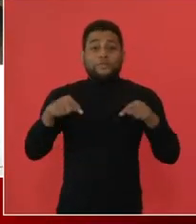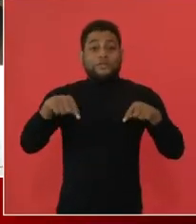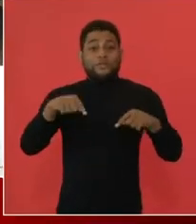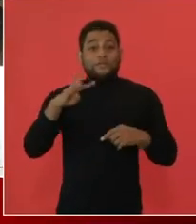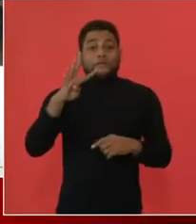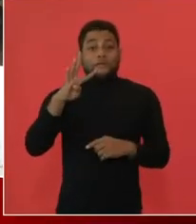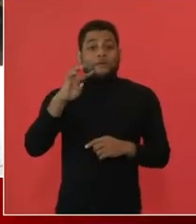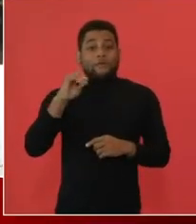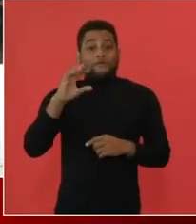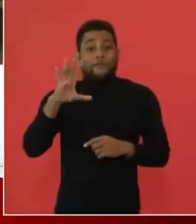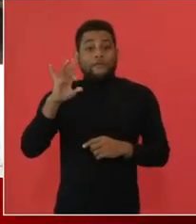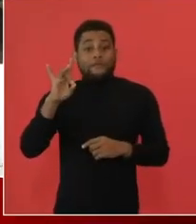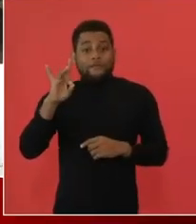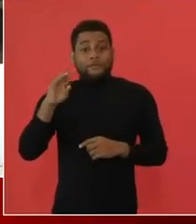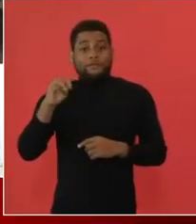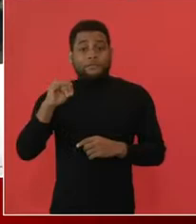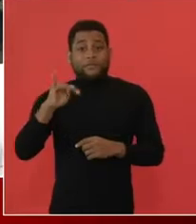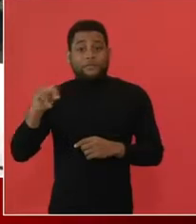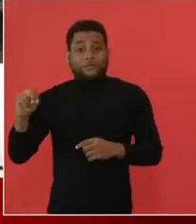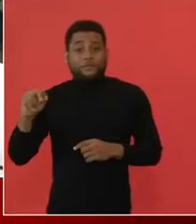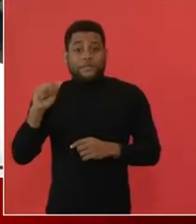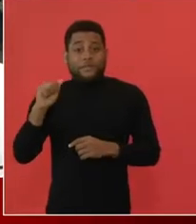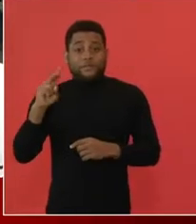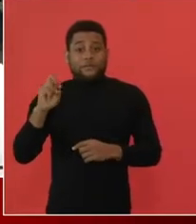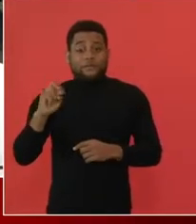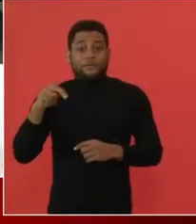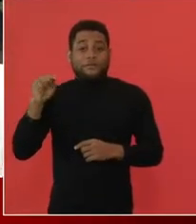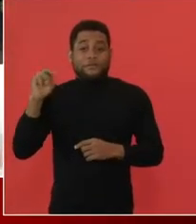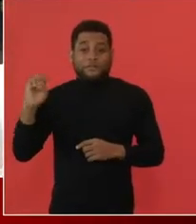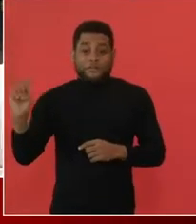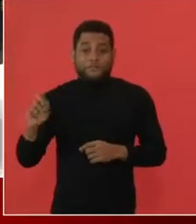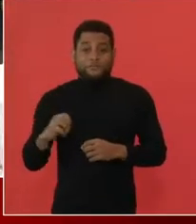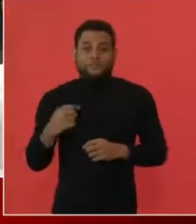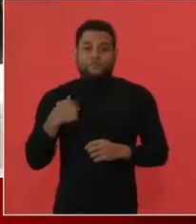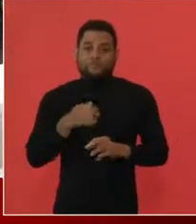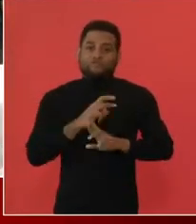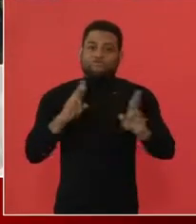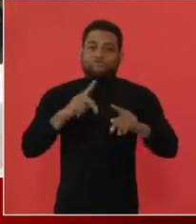Avenue is ready to go to work.